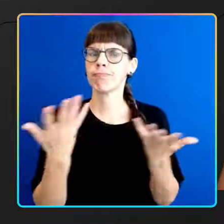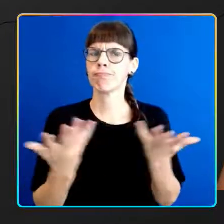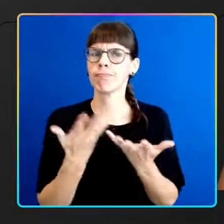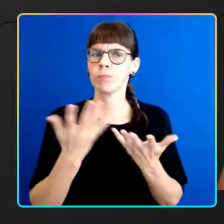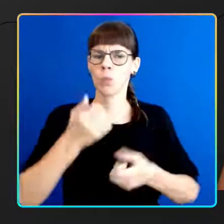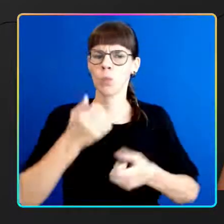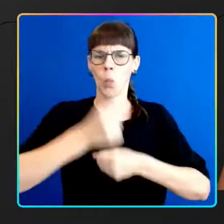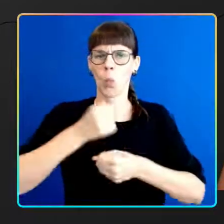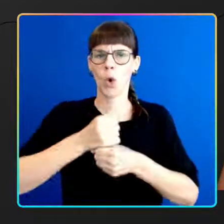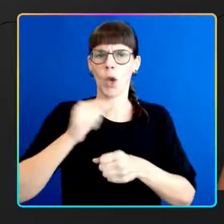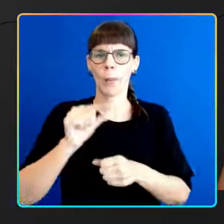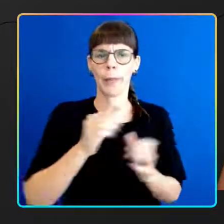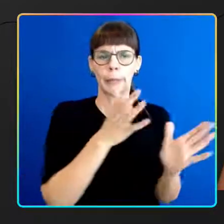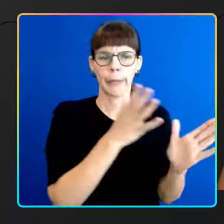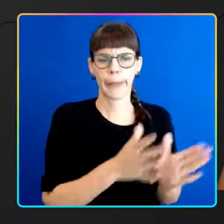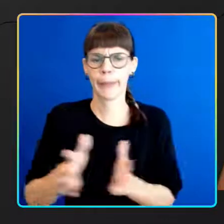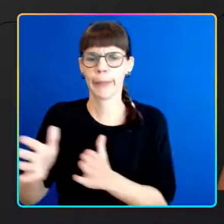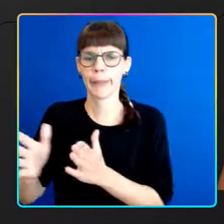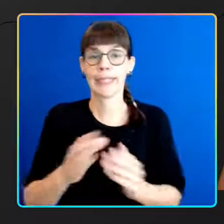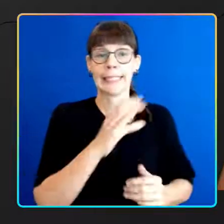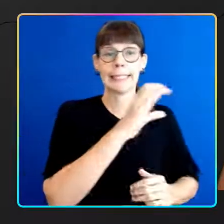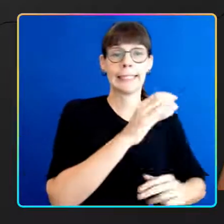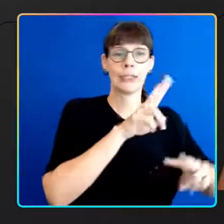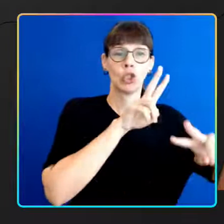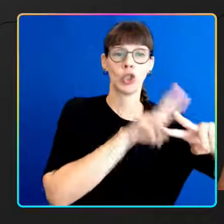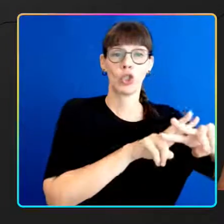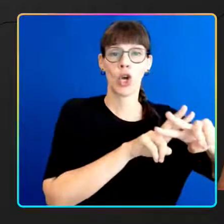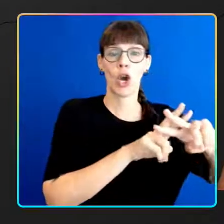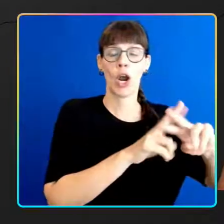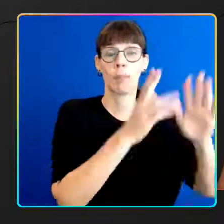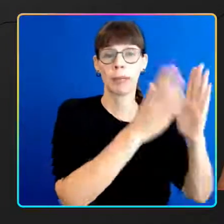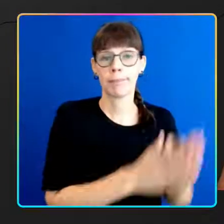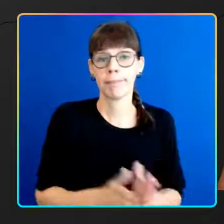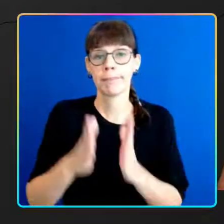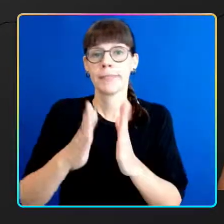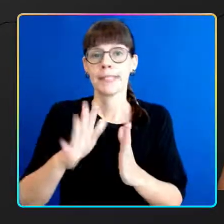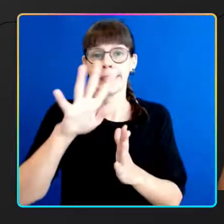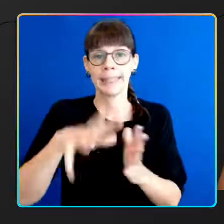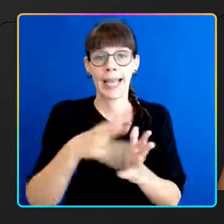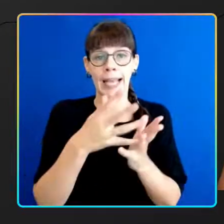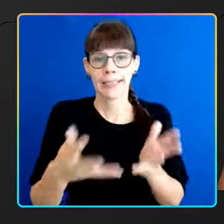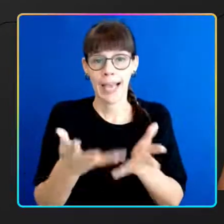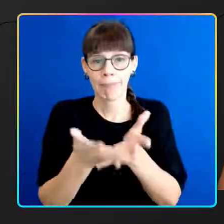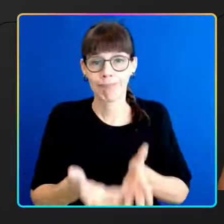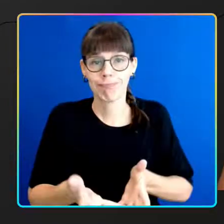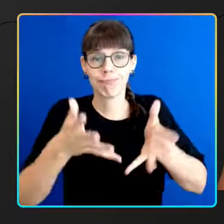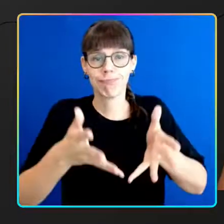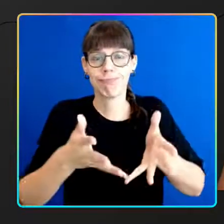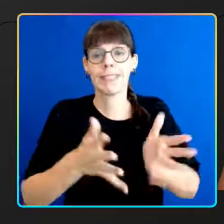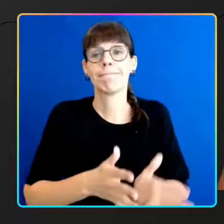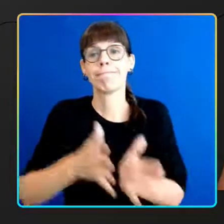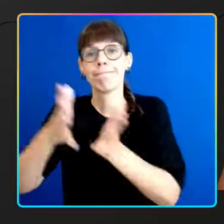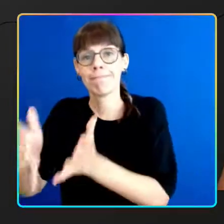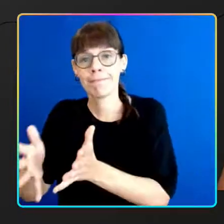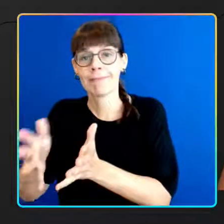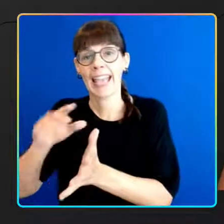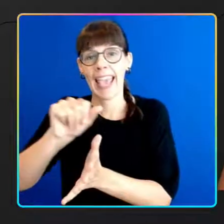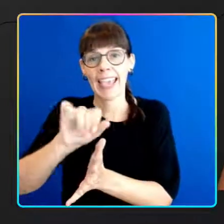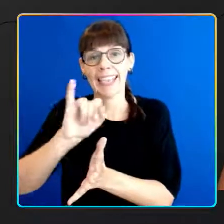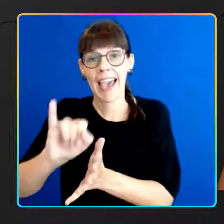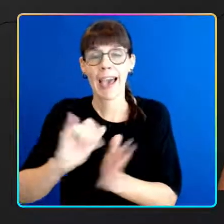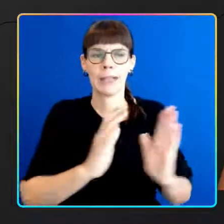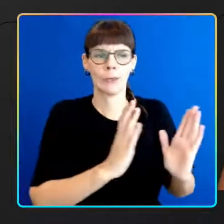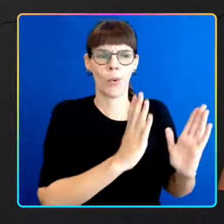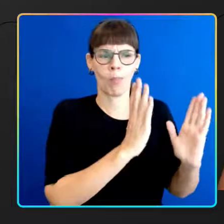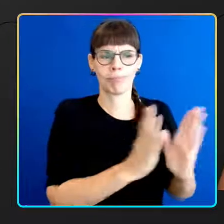so from C# to more the data stuff, and then gradually into AI. I know obviously you've talked